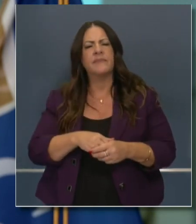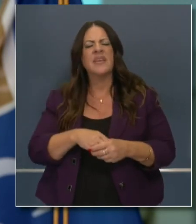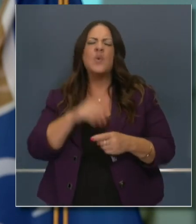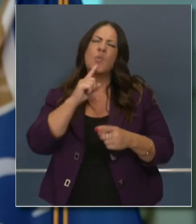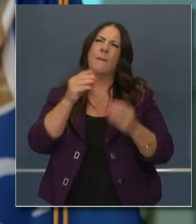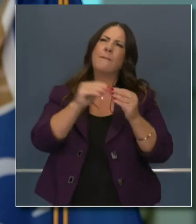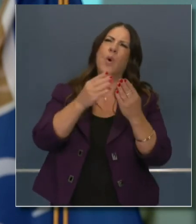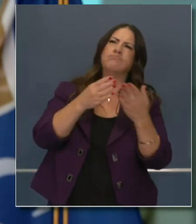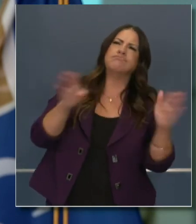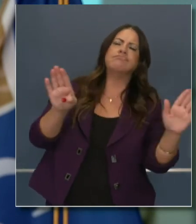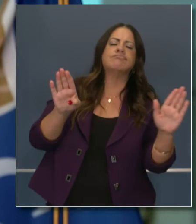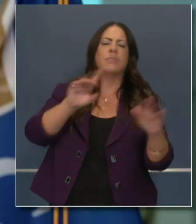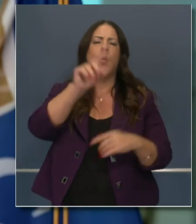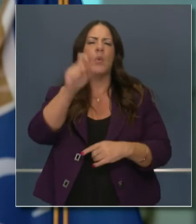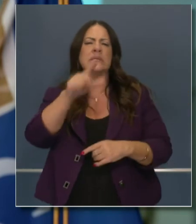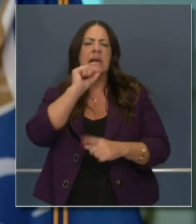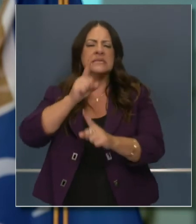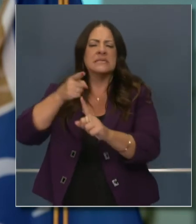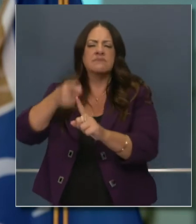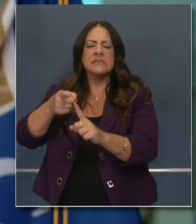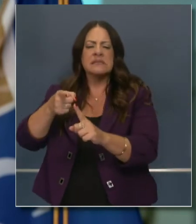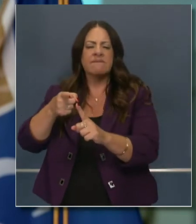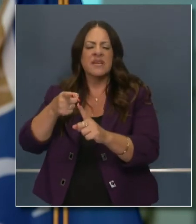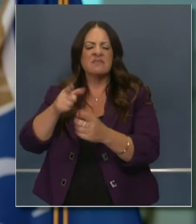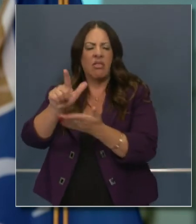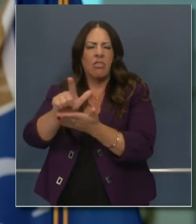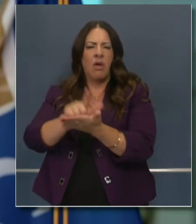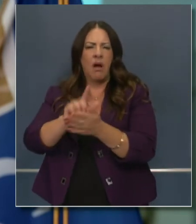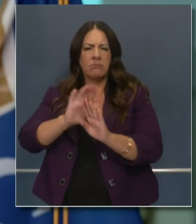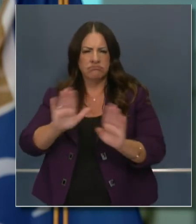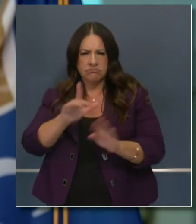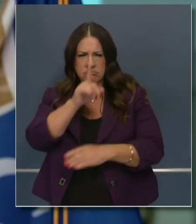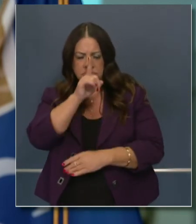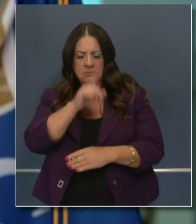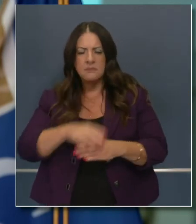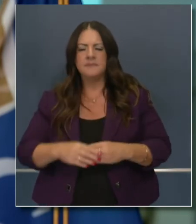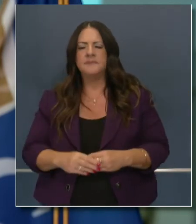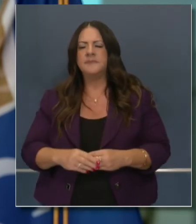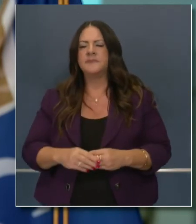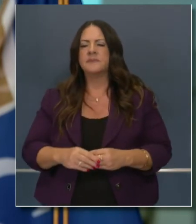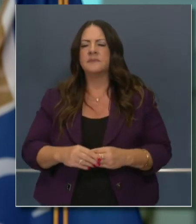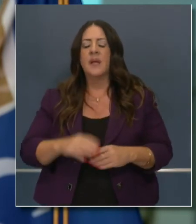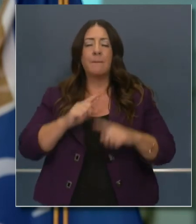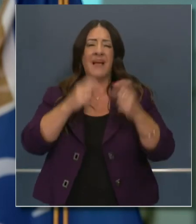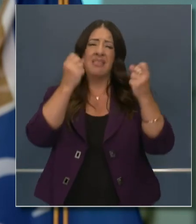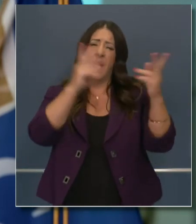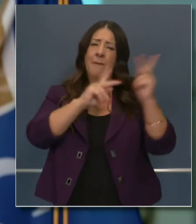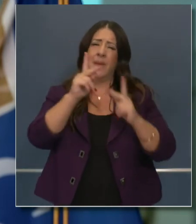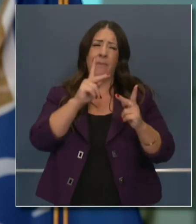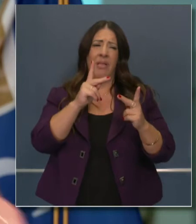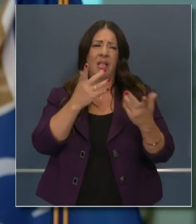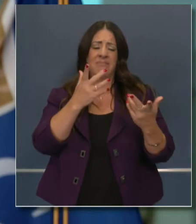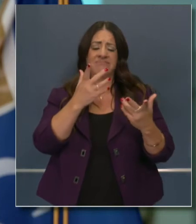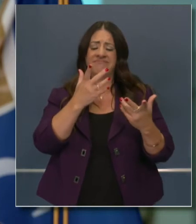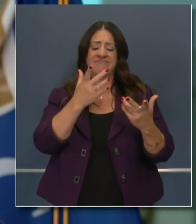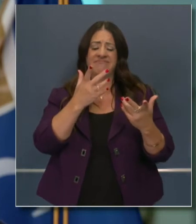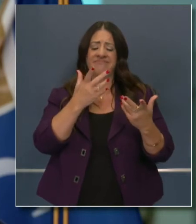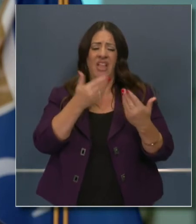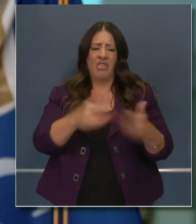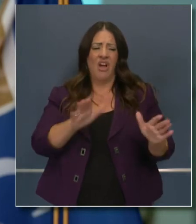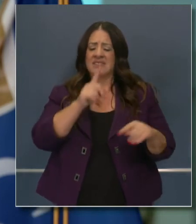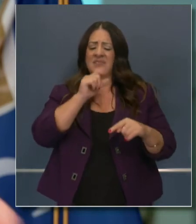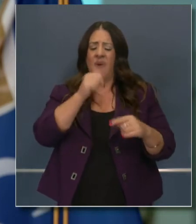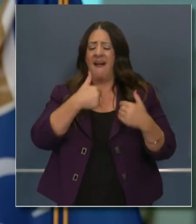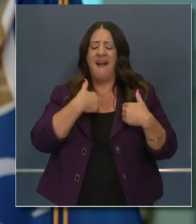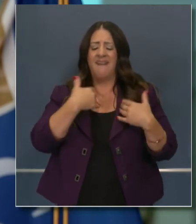broad question, not necessarily asking about a specific bill. With lots of people losing their healthcare right now, I wonder if there's anything